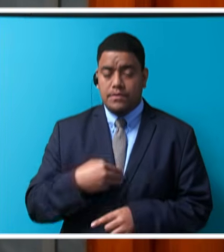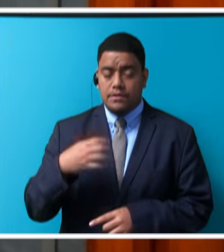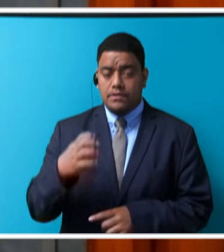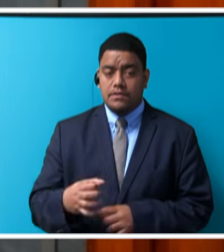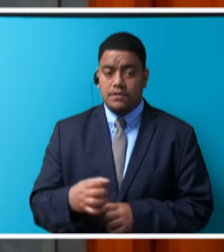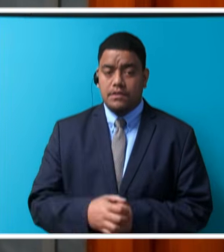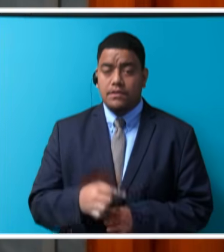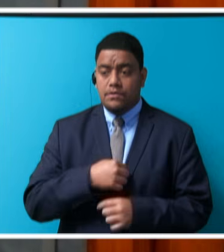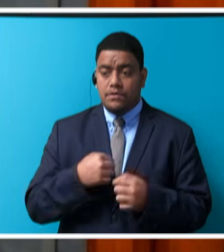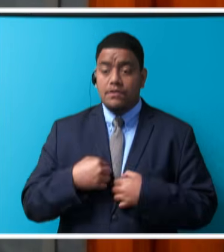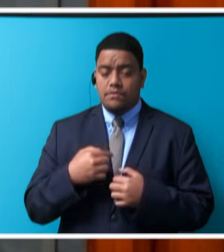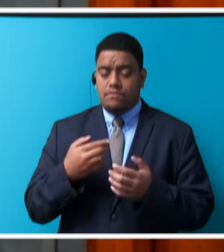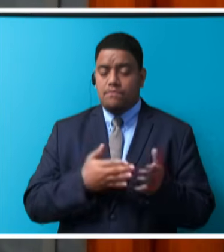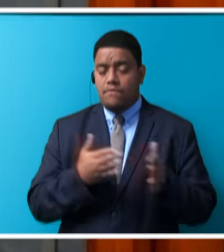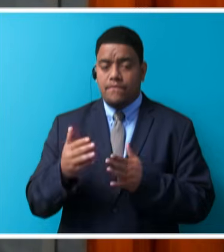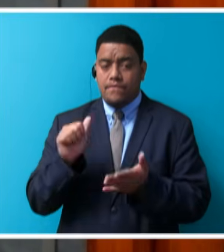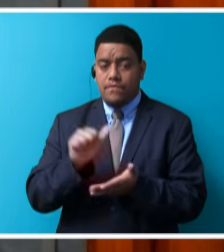we are moving in the right direction.